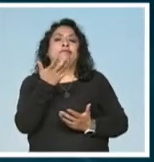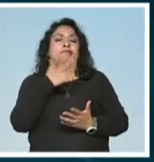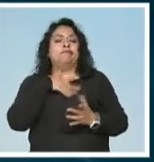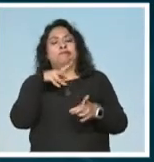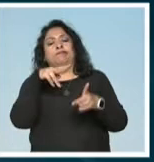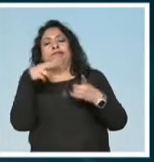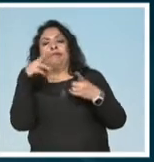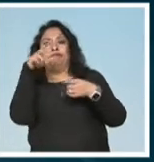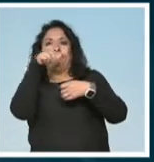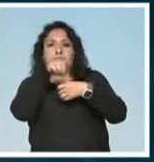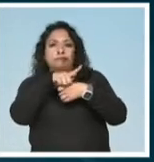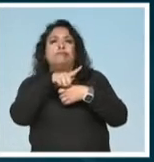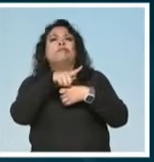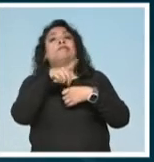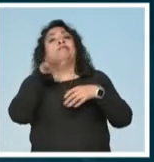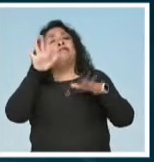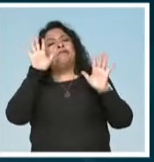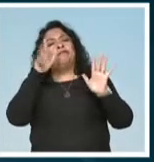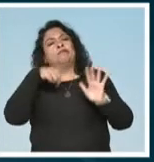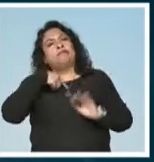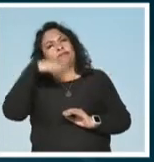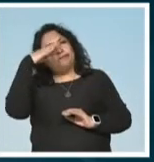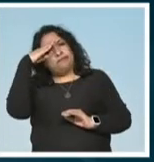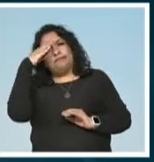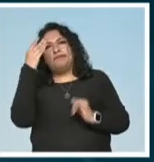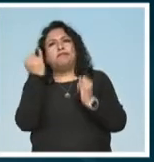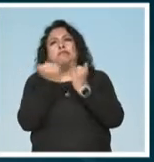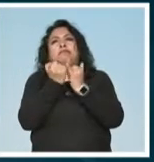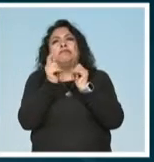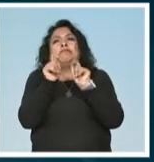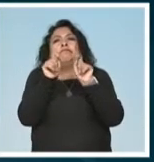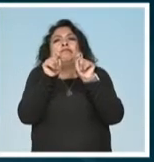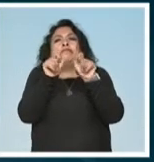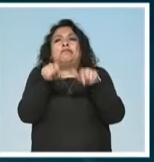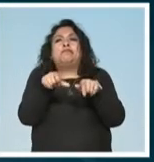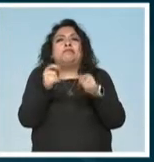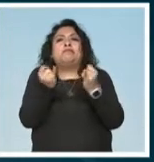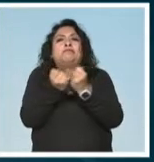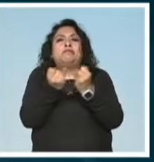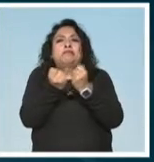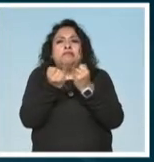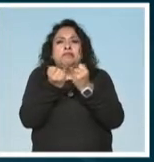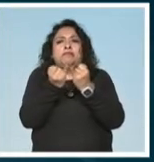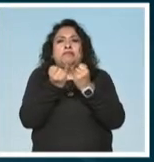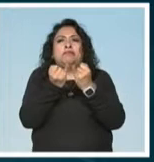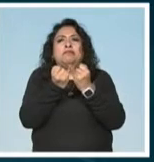So that's why, even from a cultural point of view, we should be